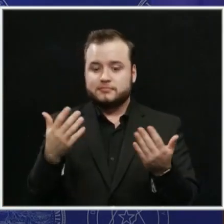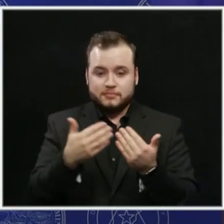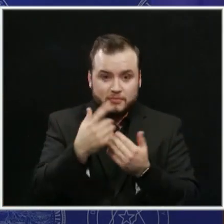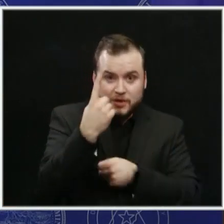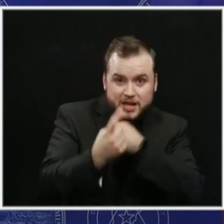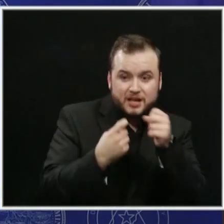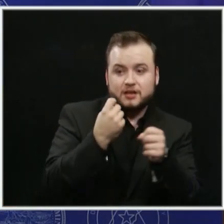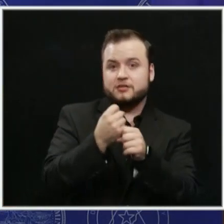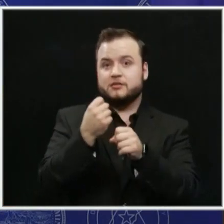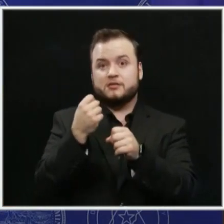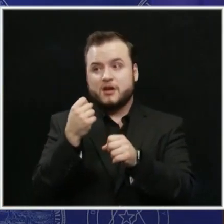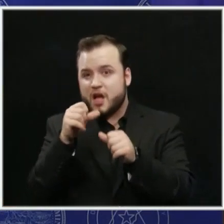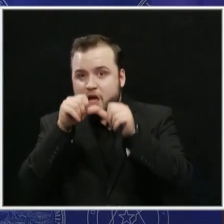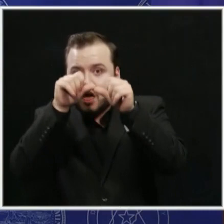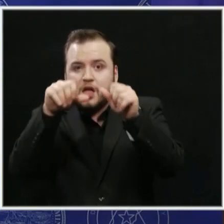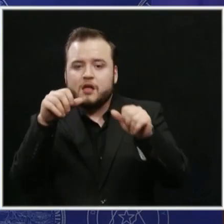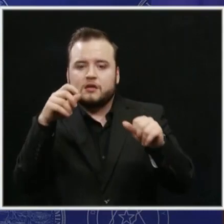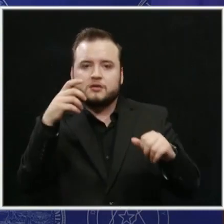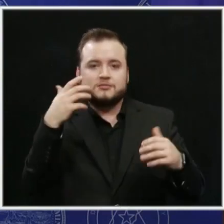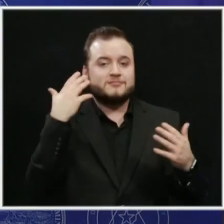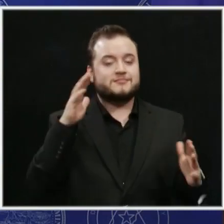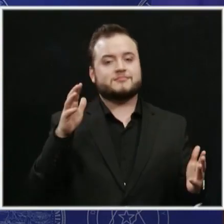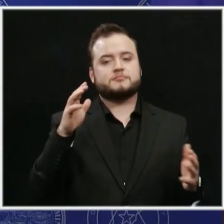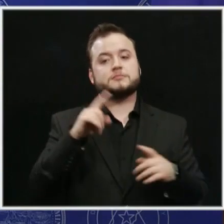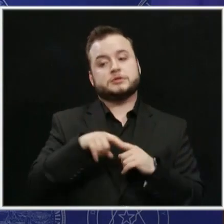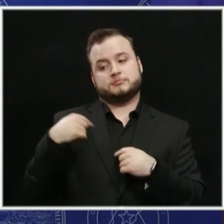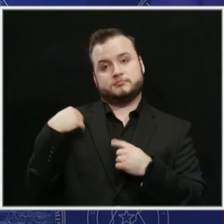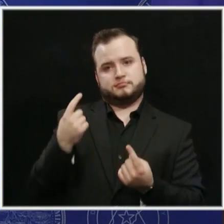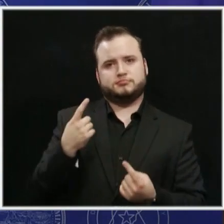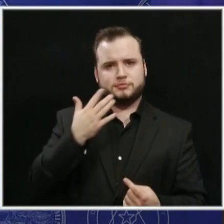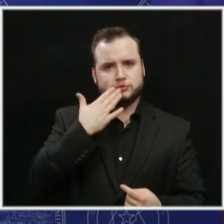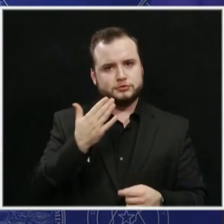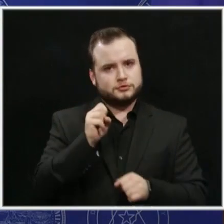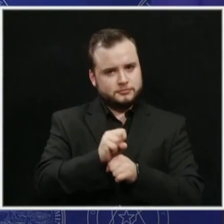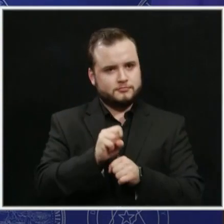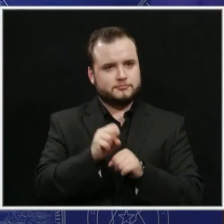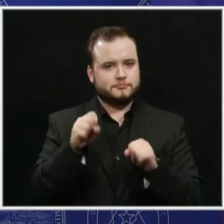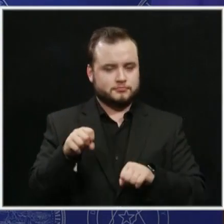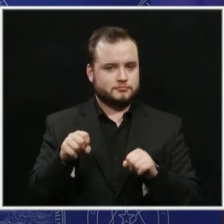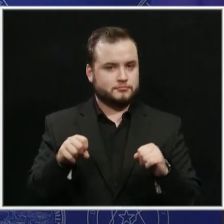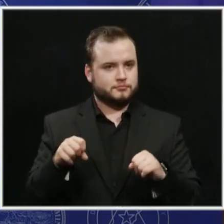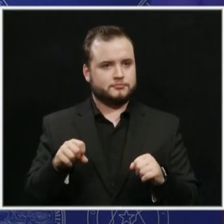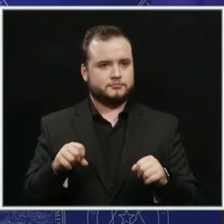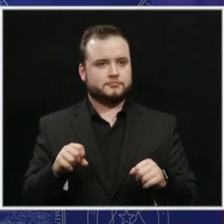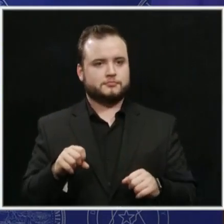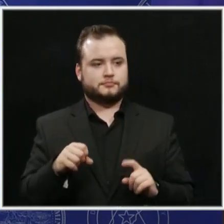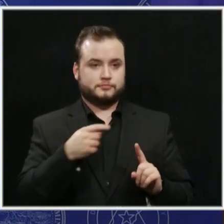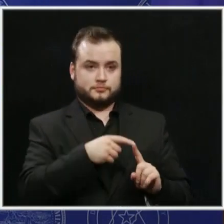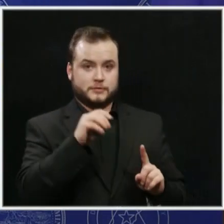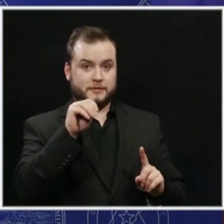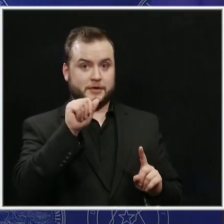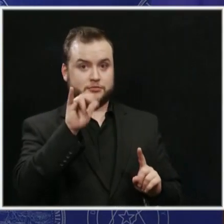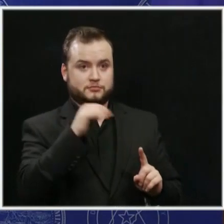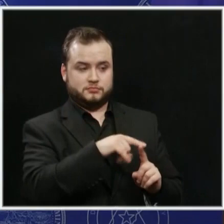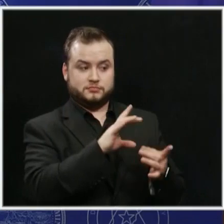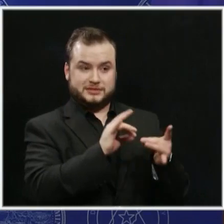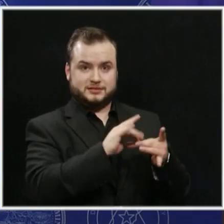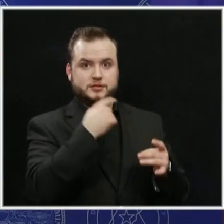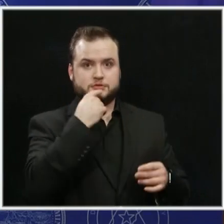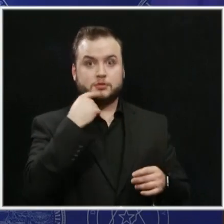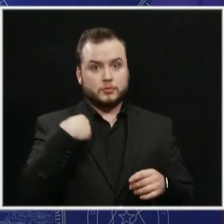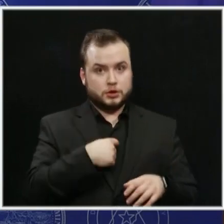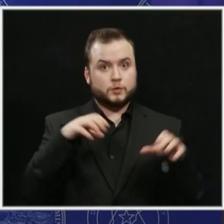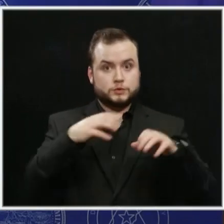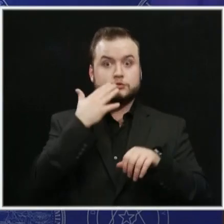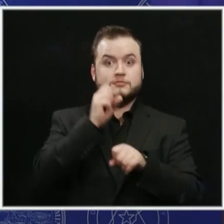job, we as Minnesotans, as Mary was talking about, but I really worry right at the time where this is getting really hard is